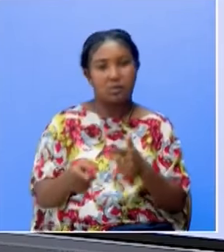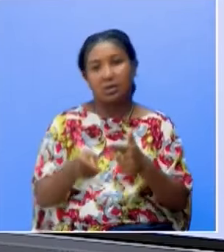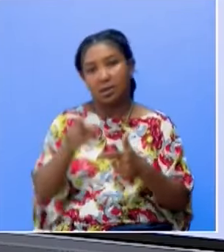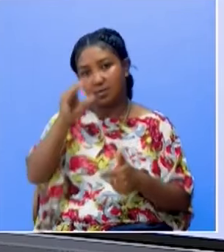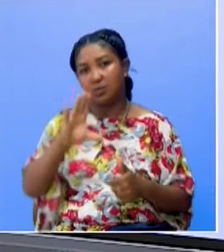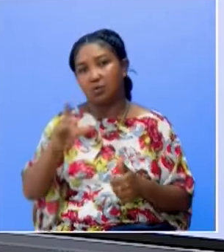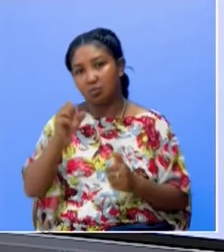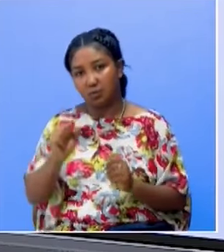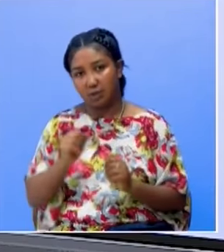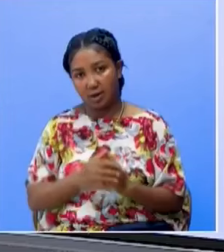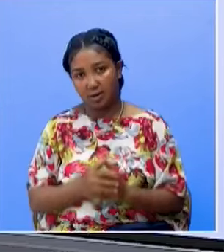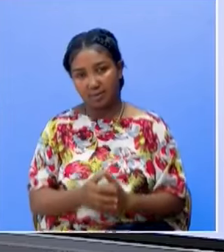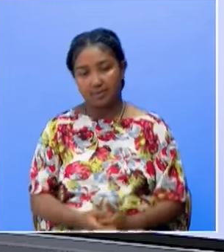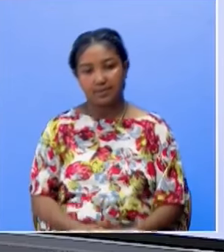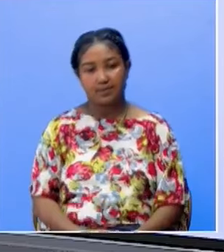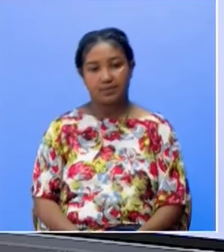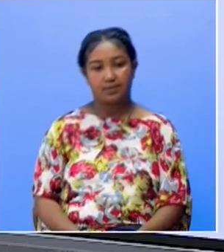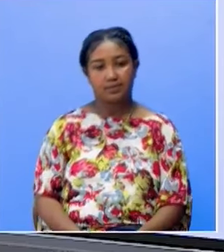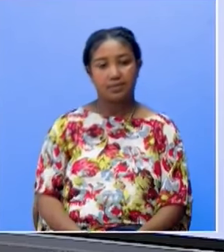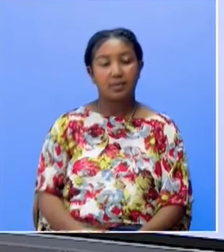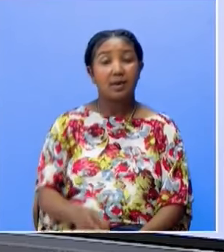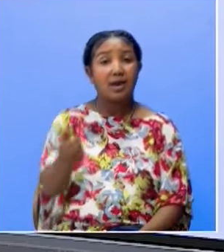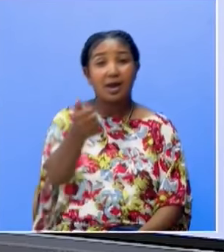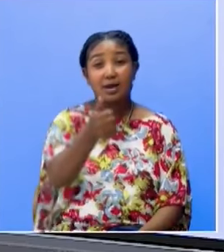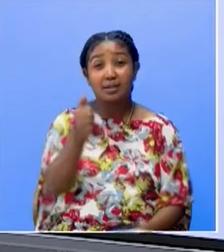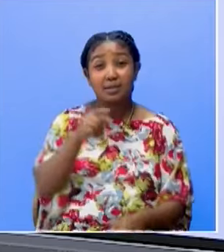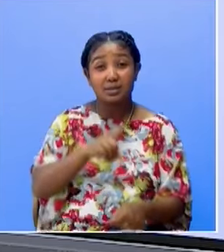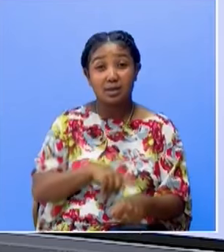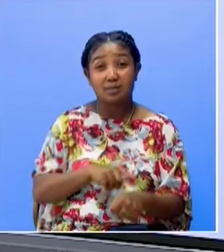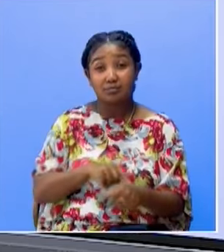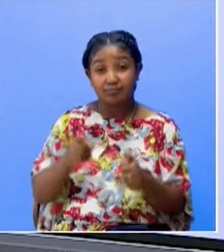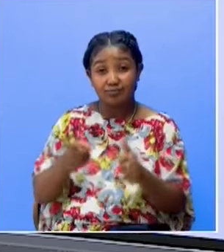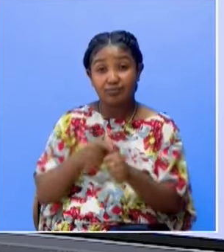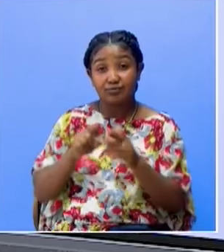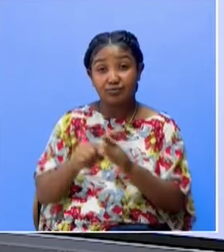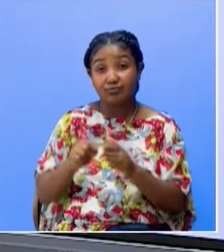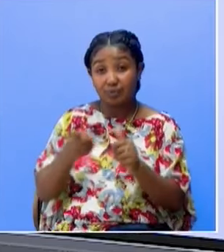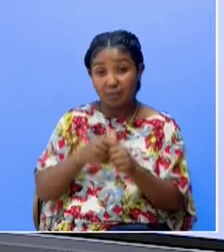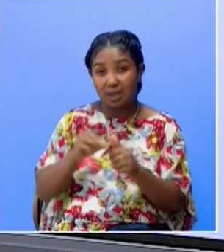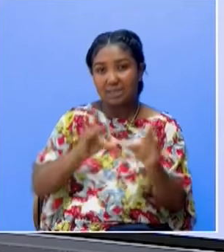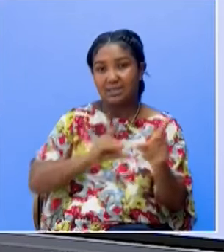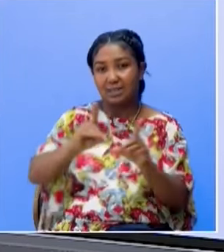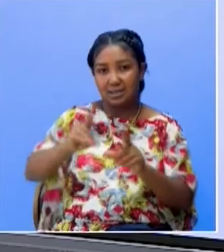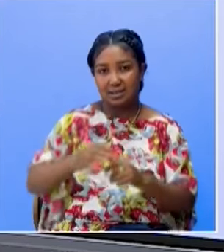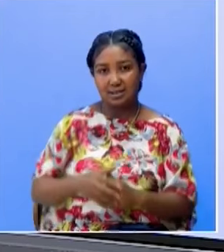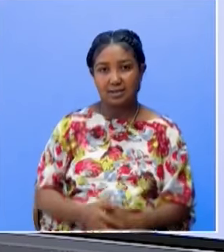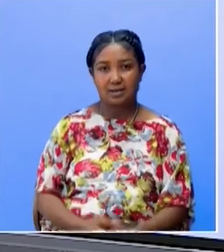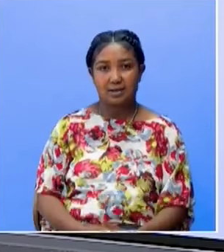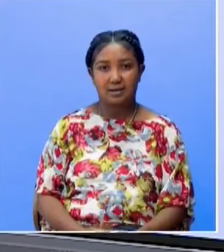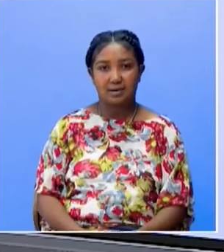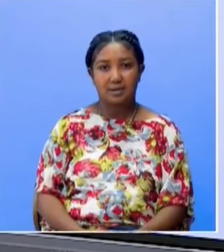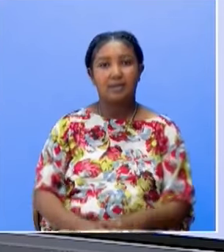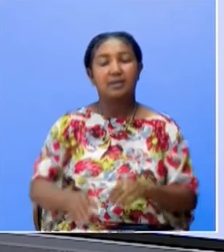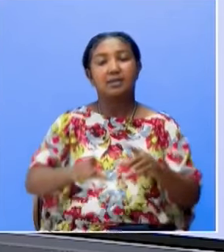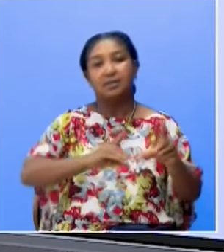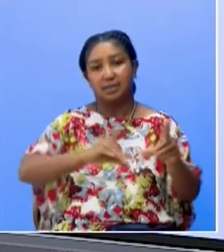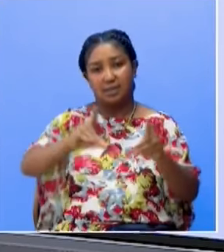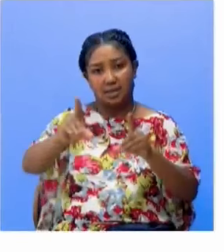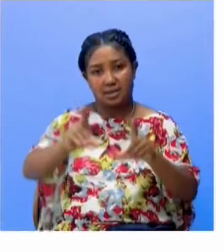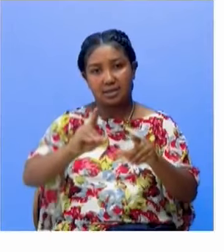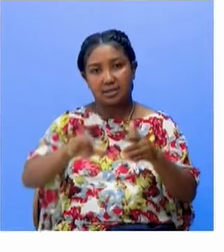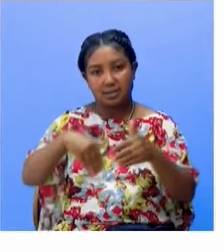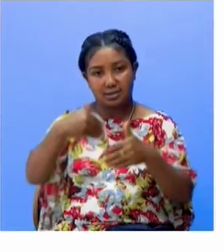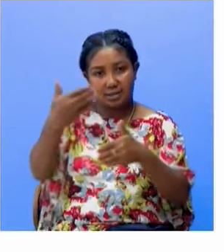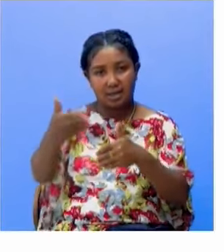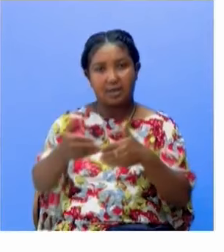person. At any means, you have to start from did. Is it clear? So did, then